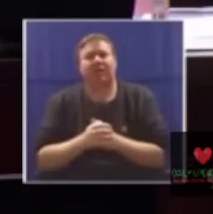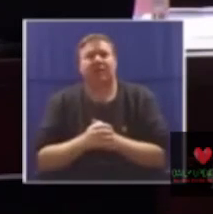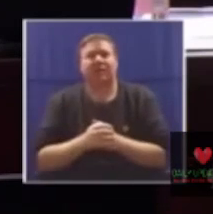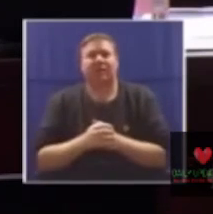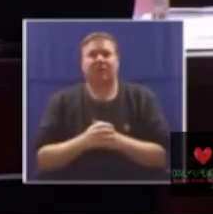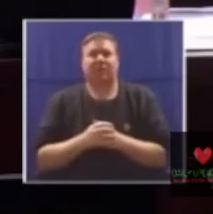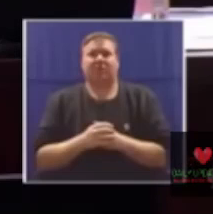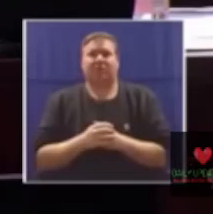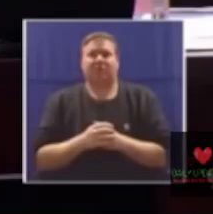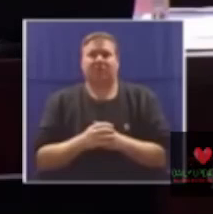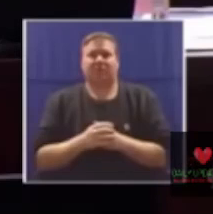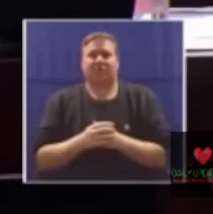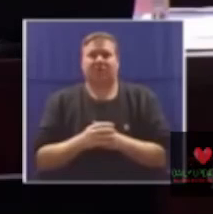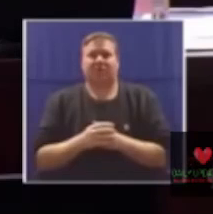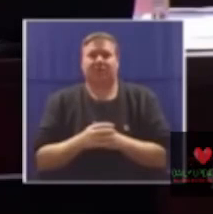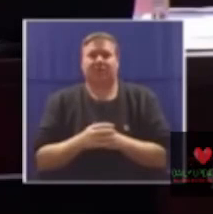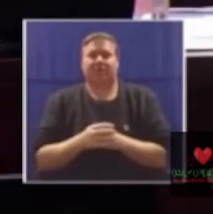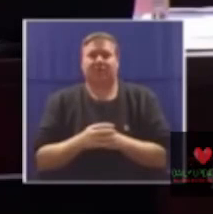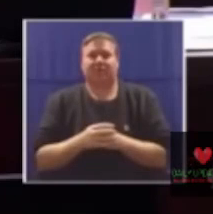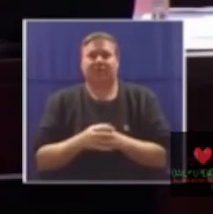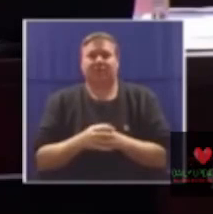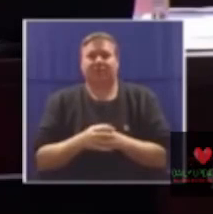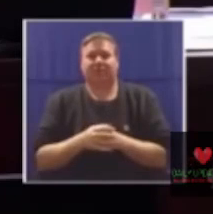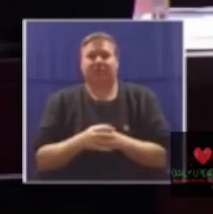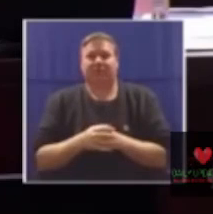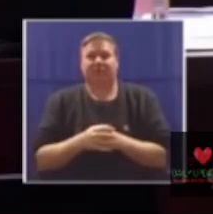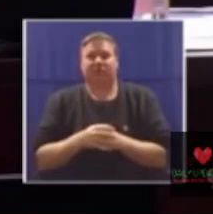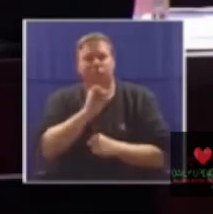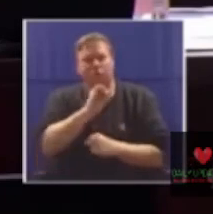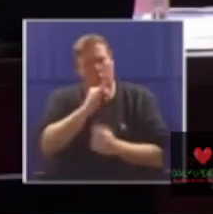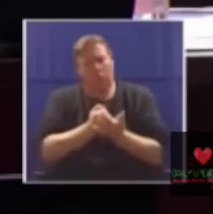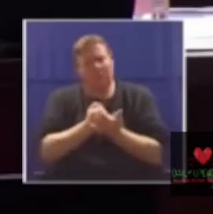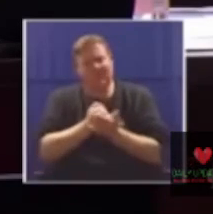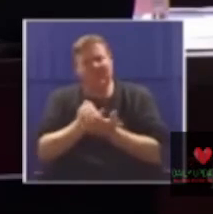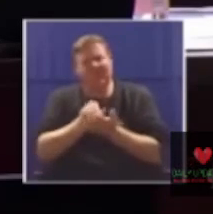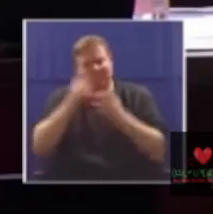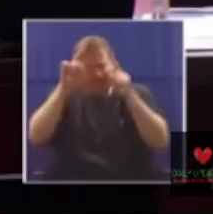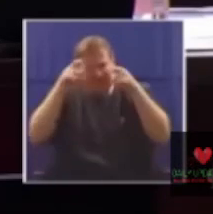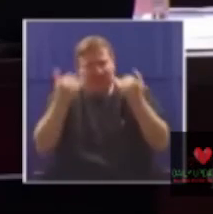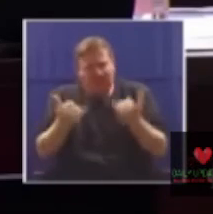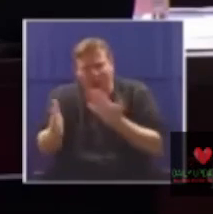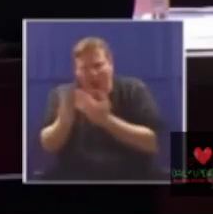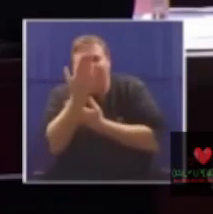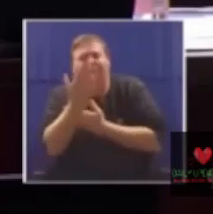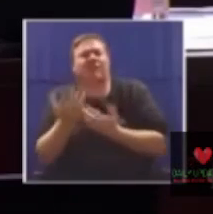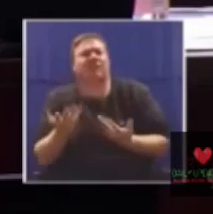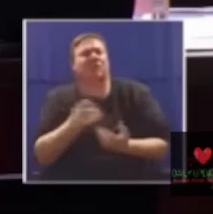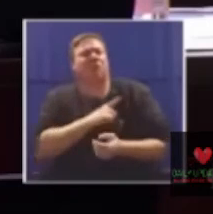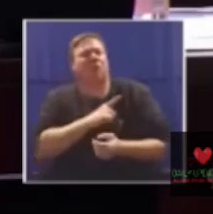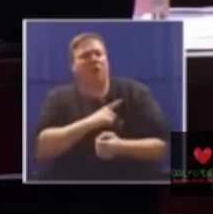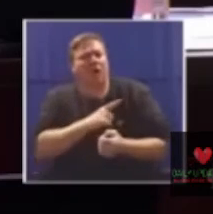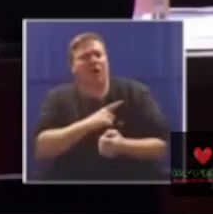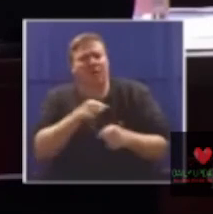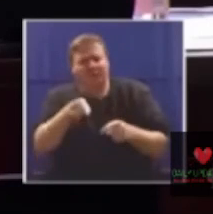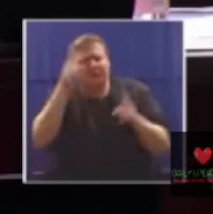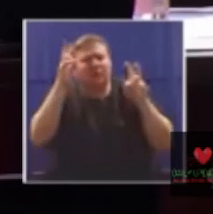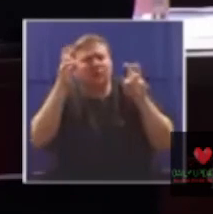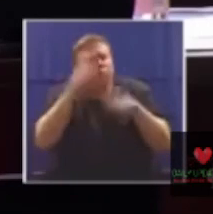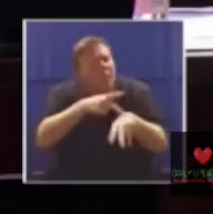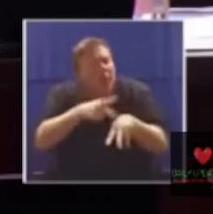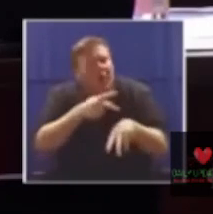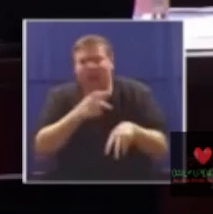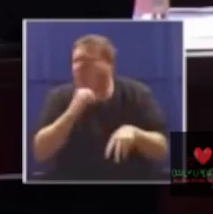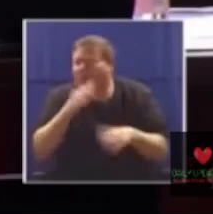It will be just confront your sins and demons now. So that we deal. This issue of Phala-Phala is not